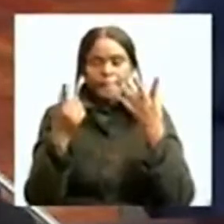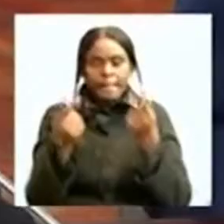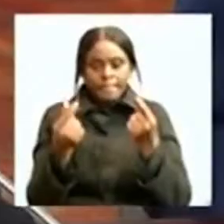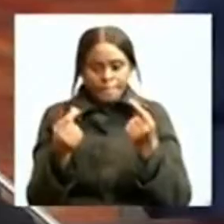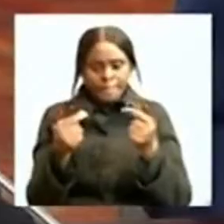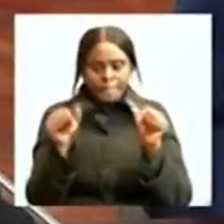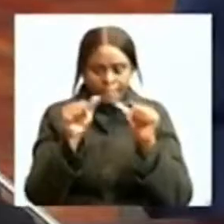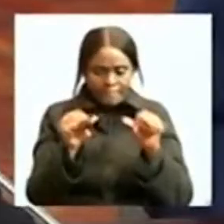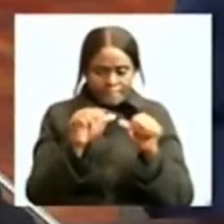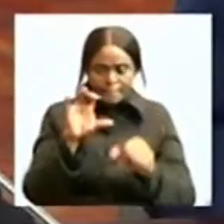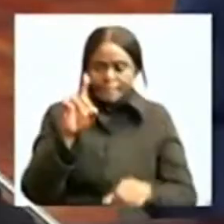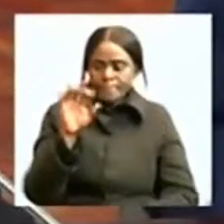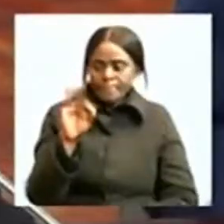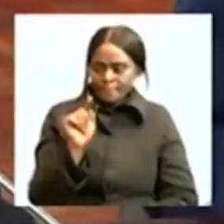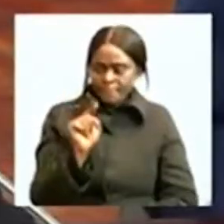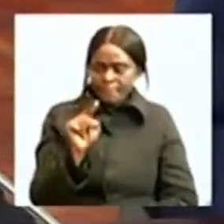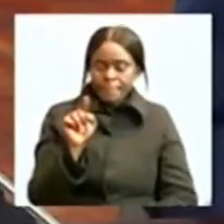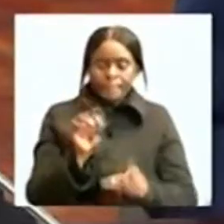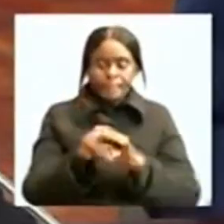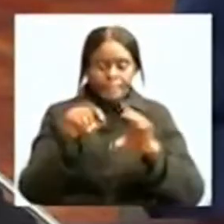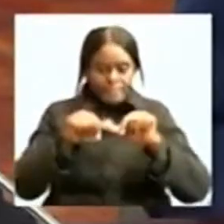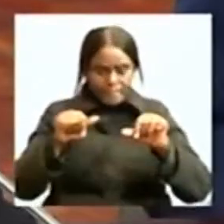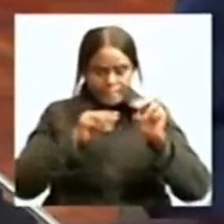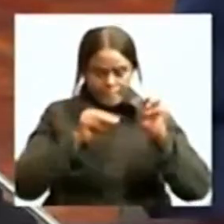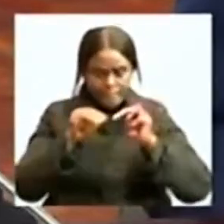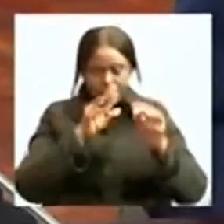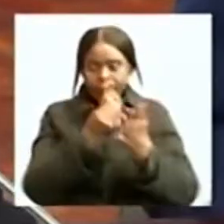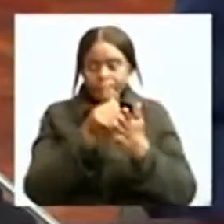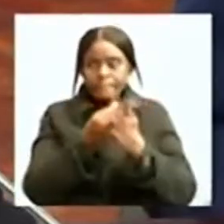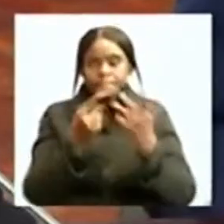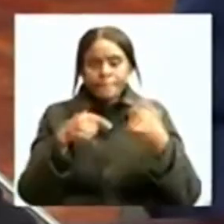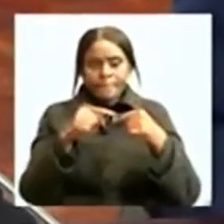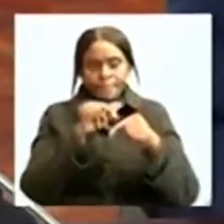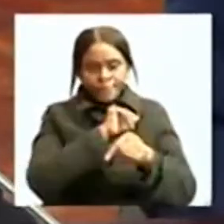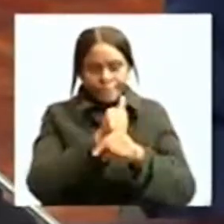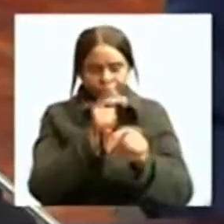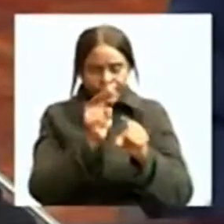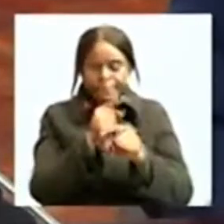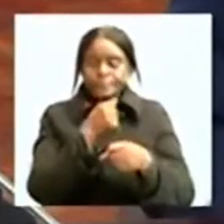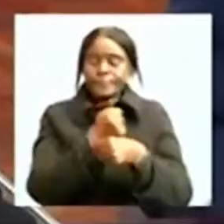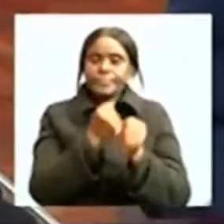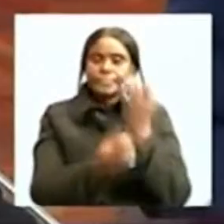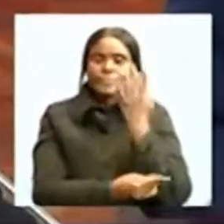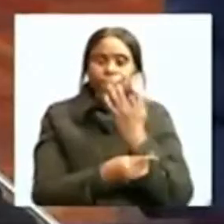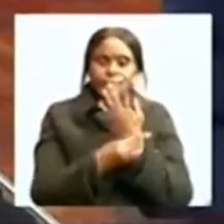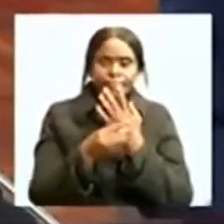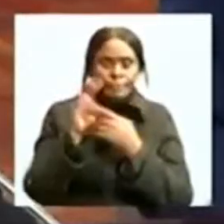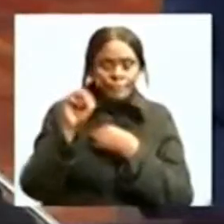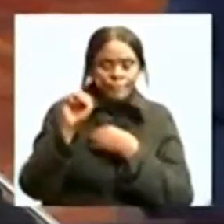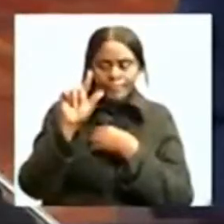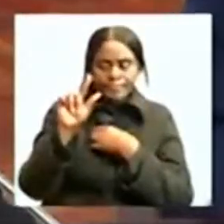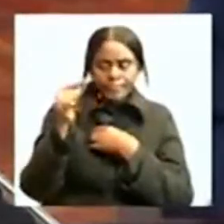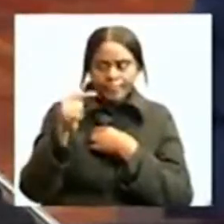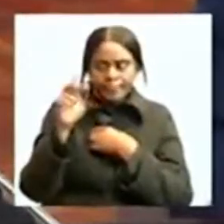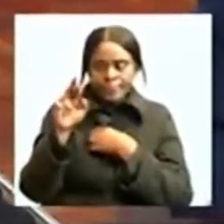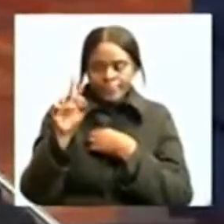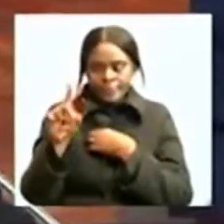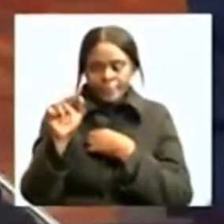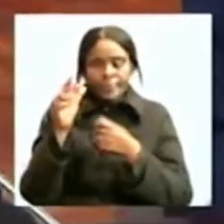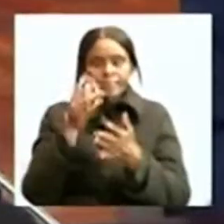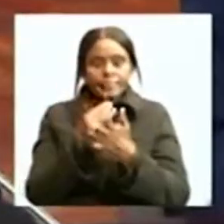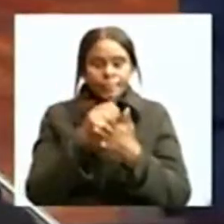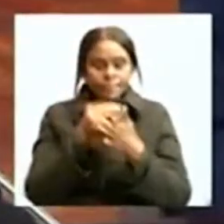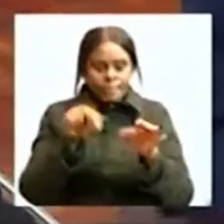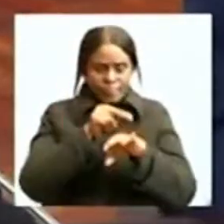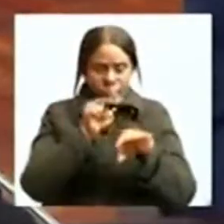hoc audits on CDF. An internal audit manual specific to local authorities has been developed by the Ministry of Local Government Development and the Ministry of Finance